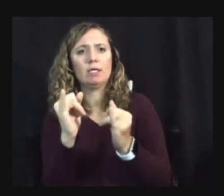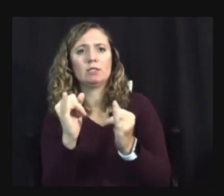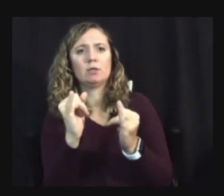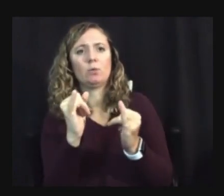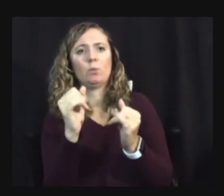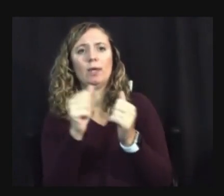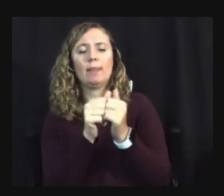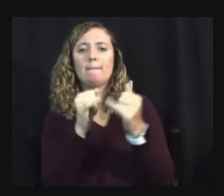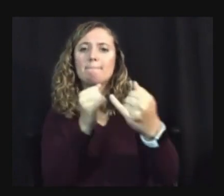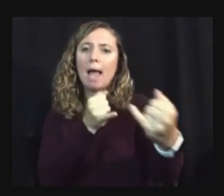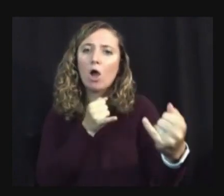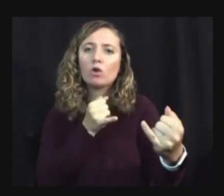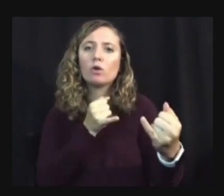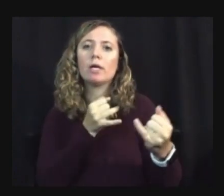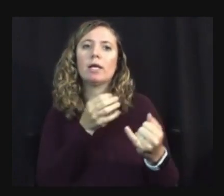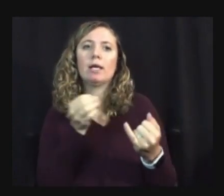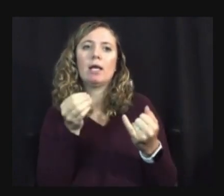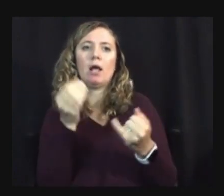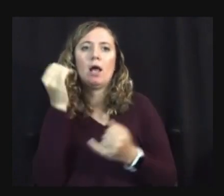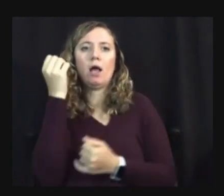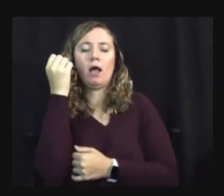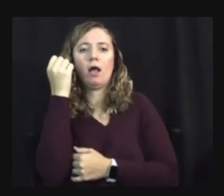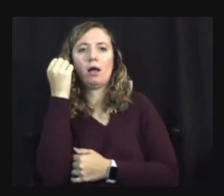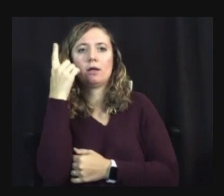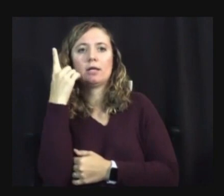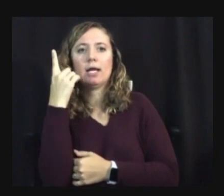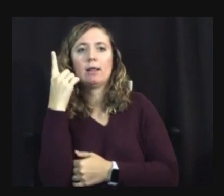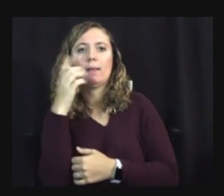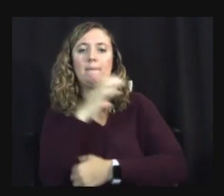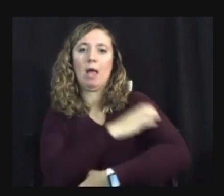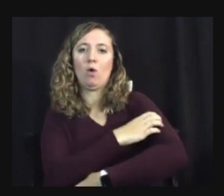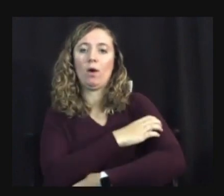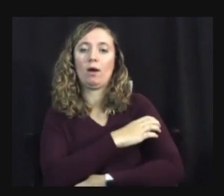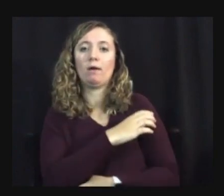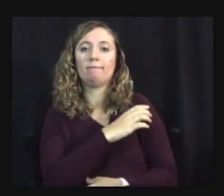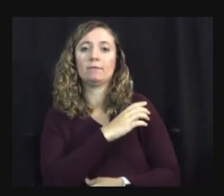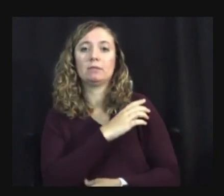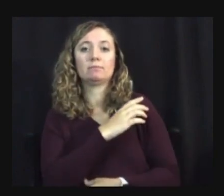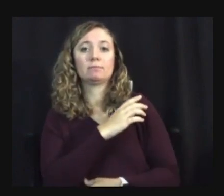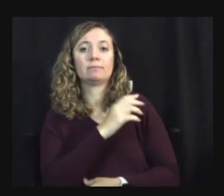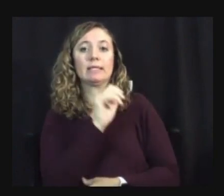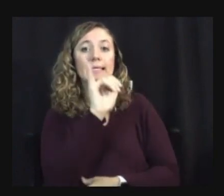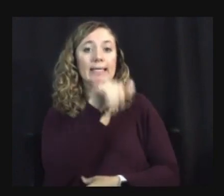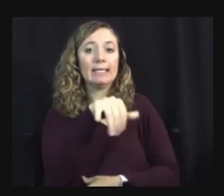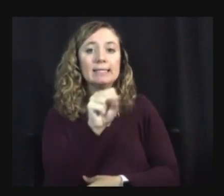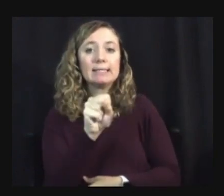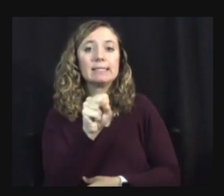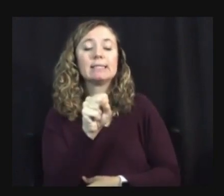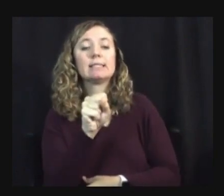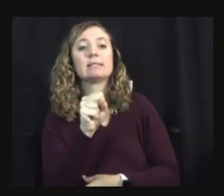boundaries and understand the power of consent? That's a very good question.